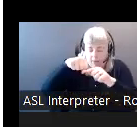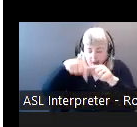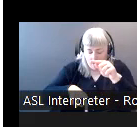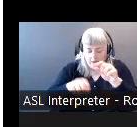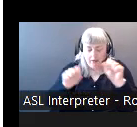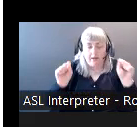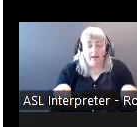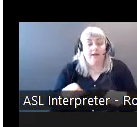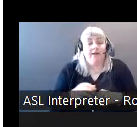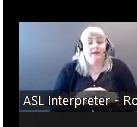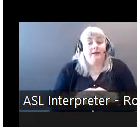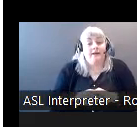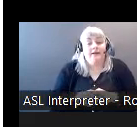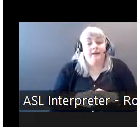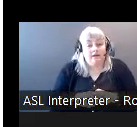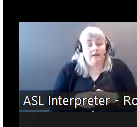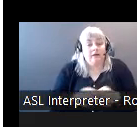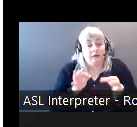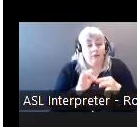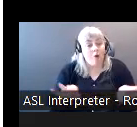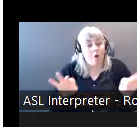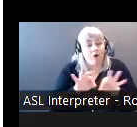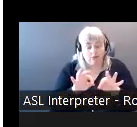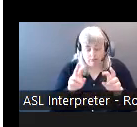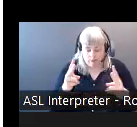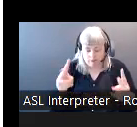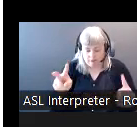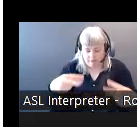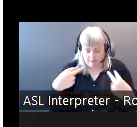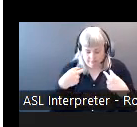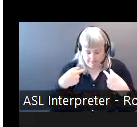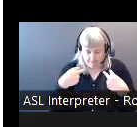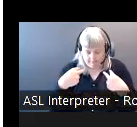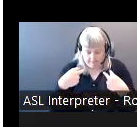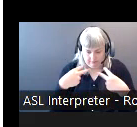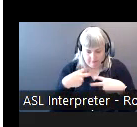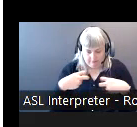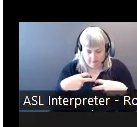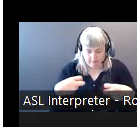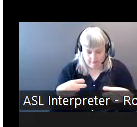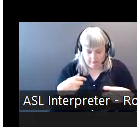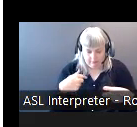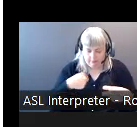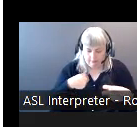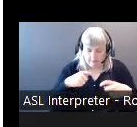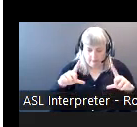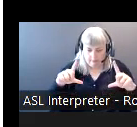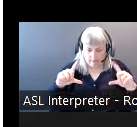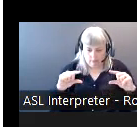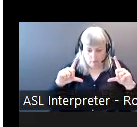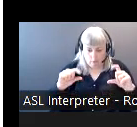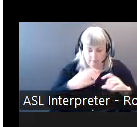And what's really important is to ask ourselves, have I been out of my window